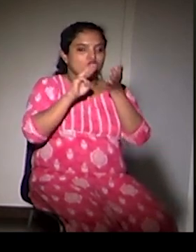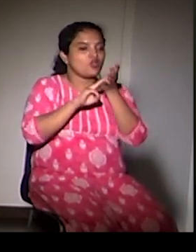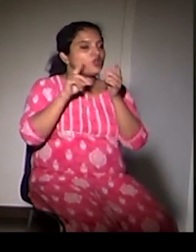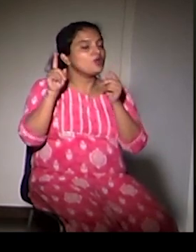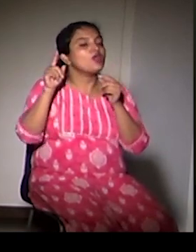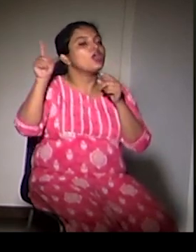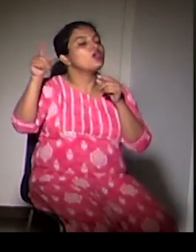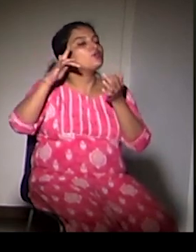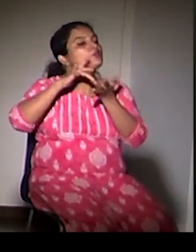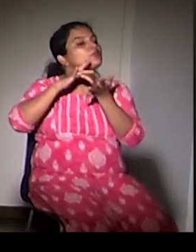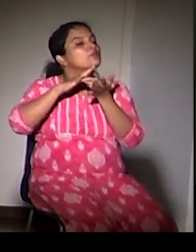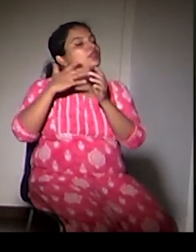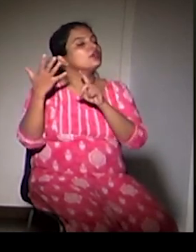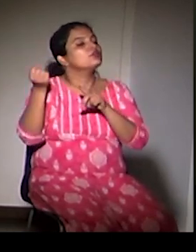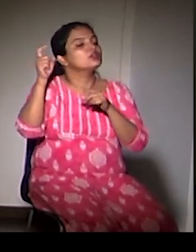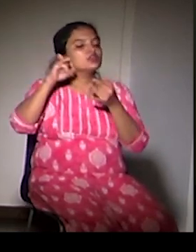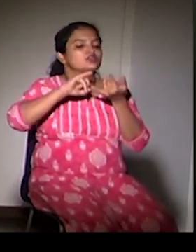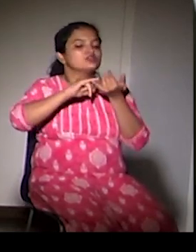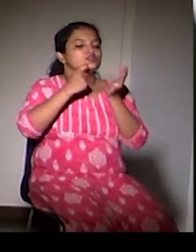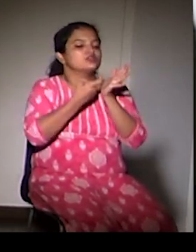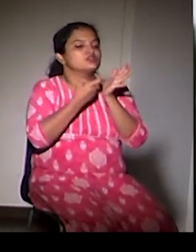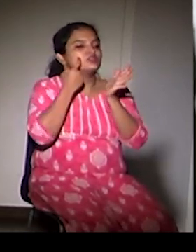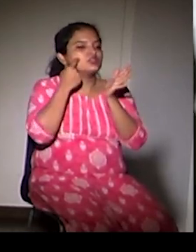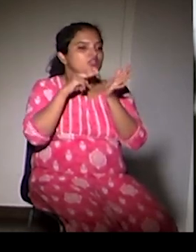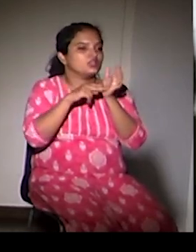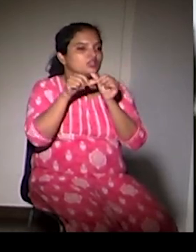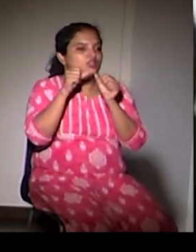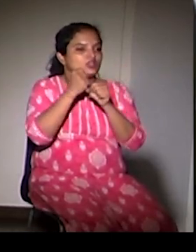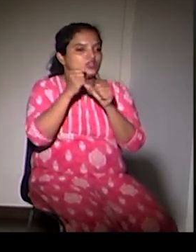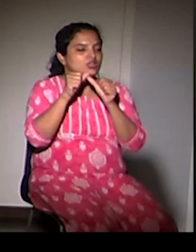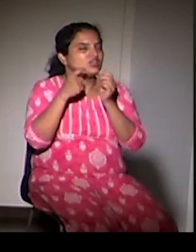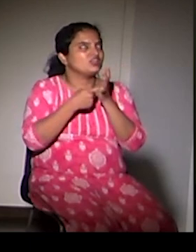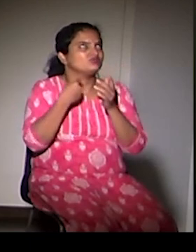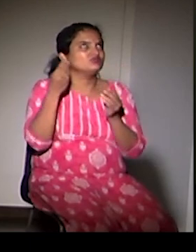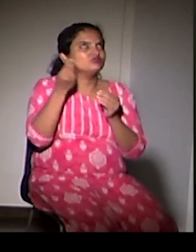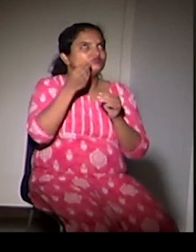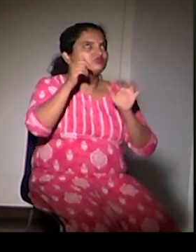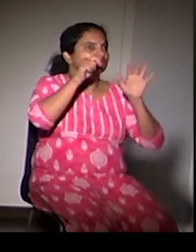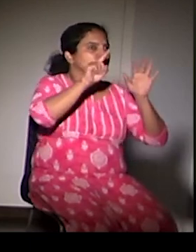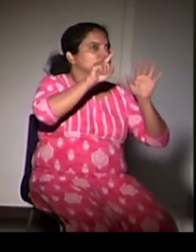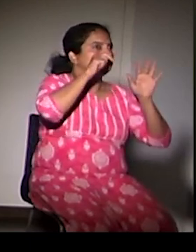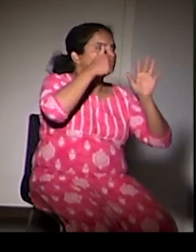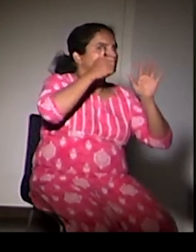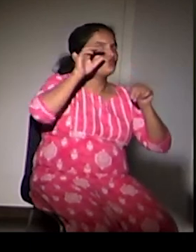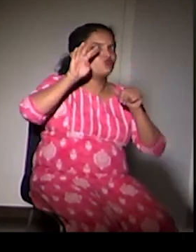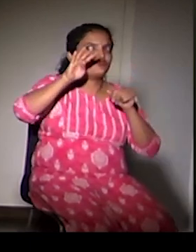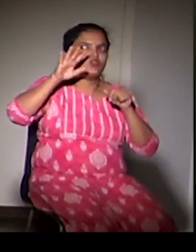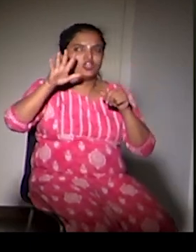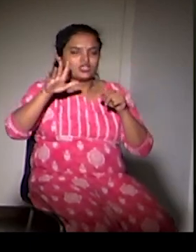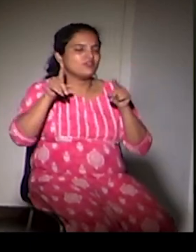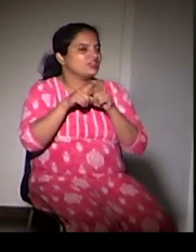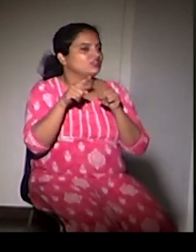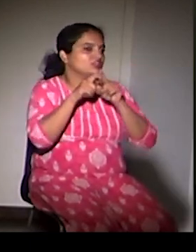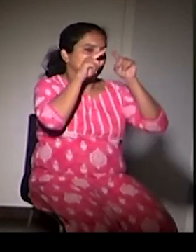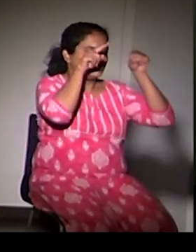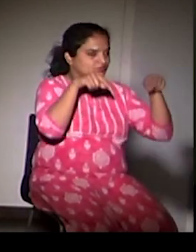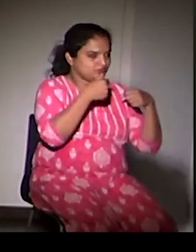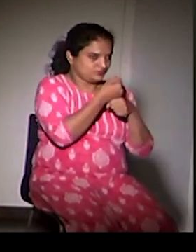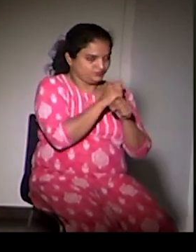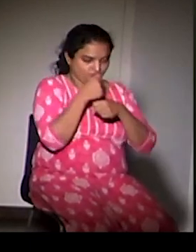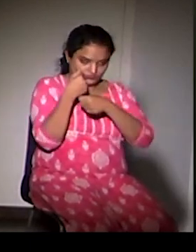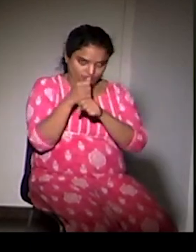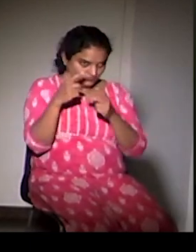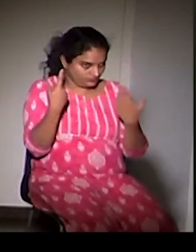Srinagar, both dated around 1645. And the tiles from these two monuments